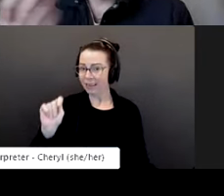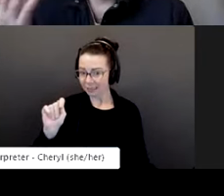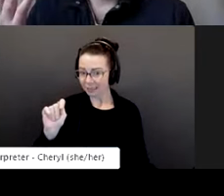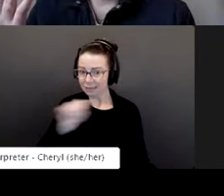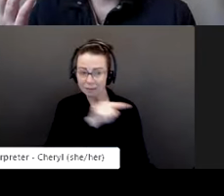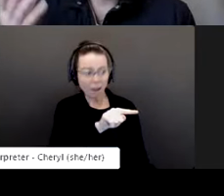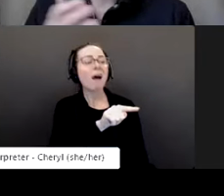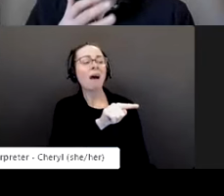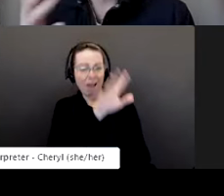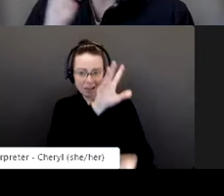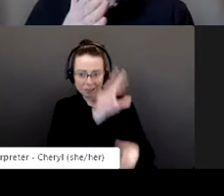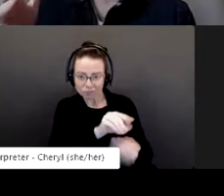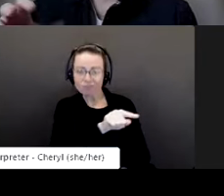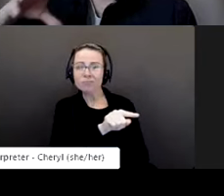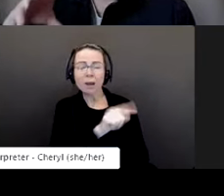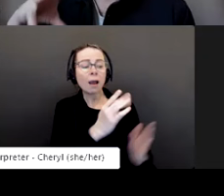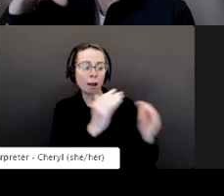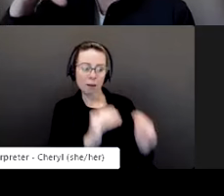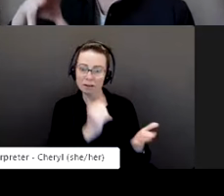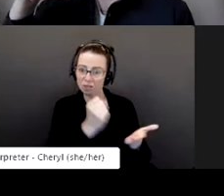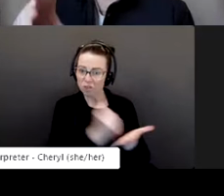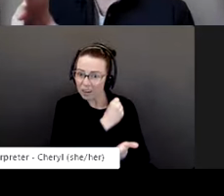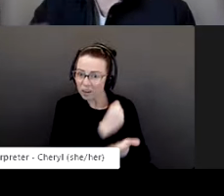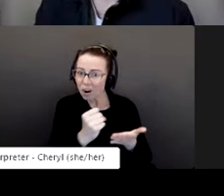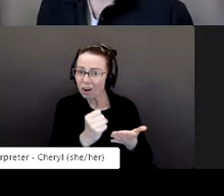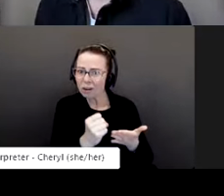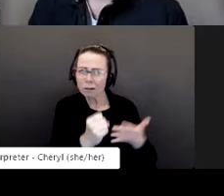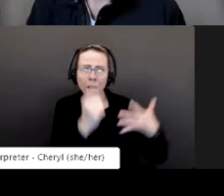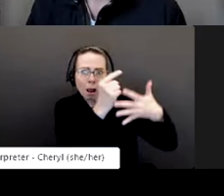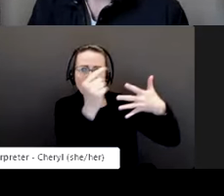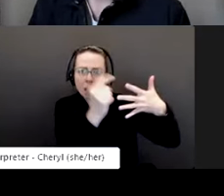and it's through TD, so I can look at that all in one place.